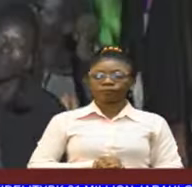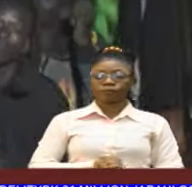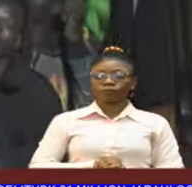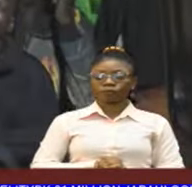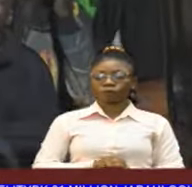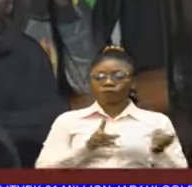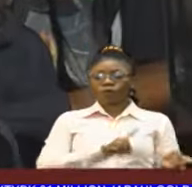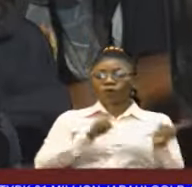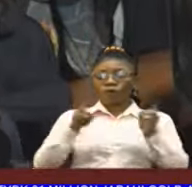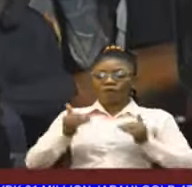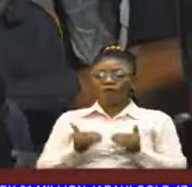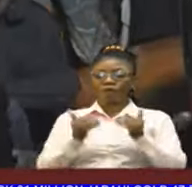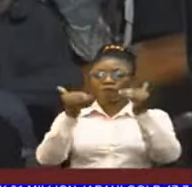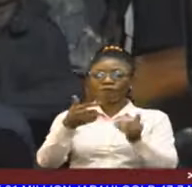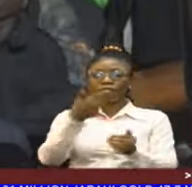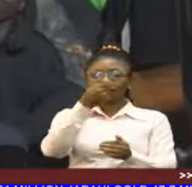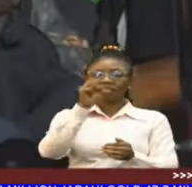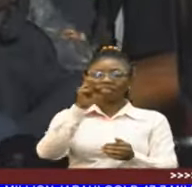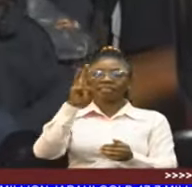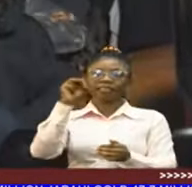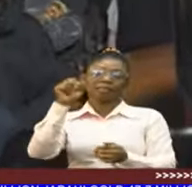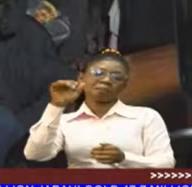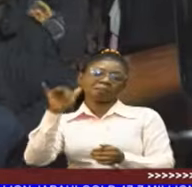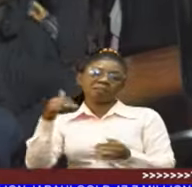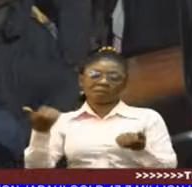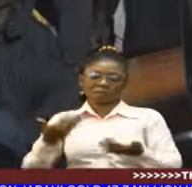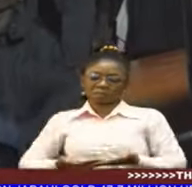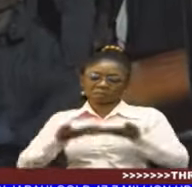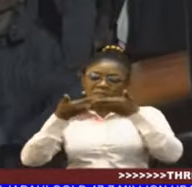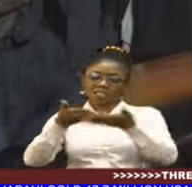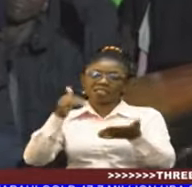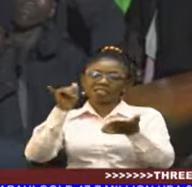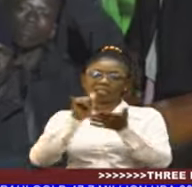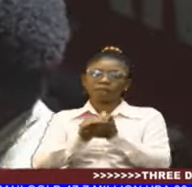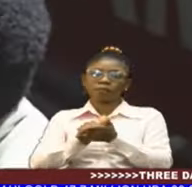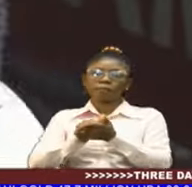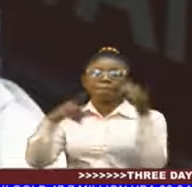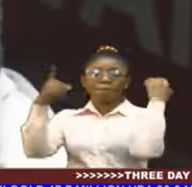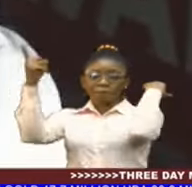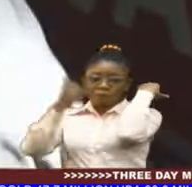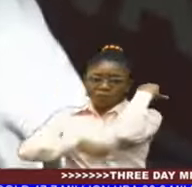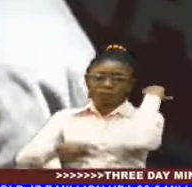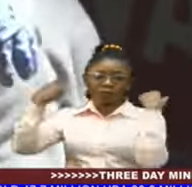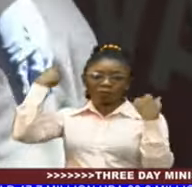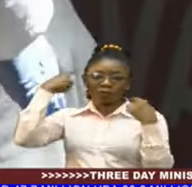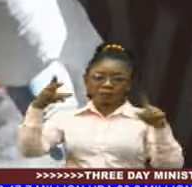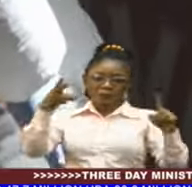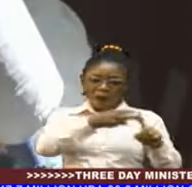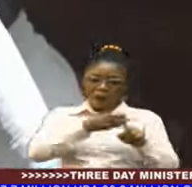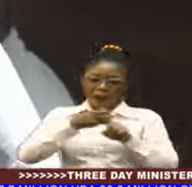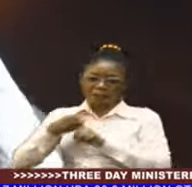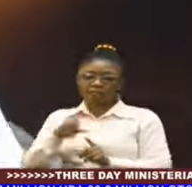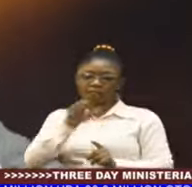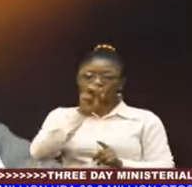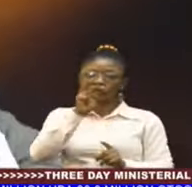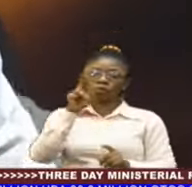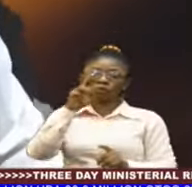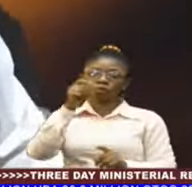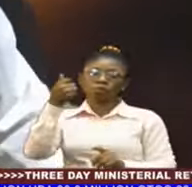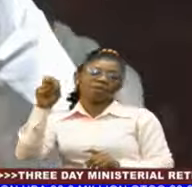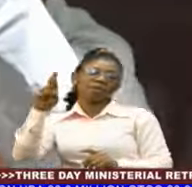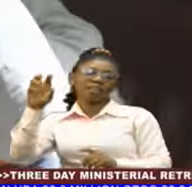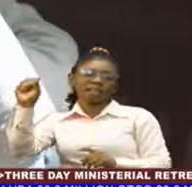Going forward, Germany has suggested stiffer penalties for arrested smugglers. Kolo